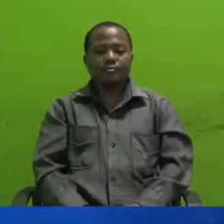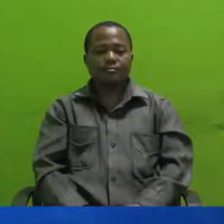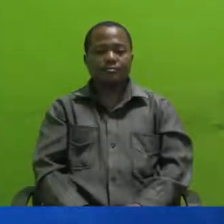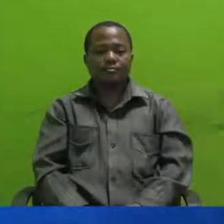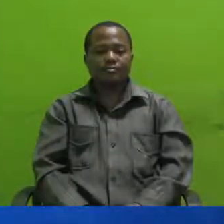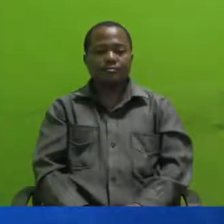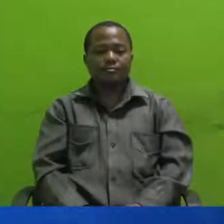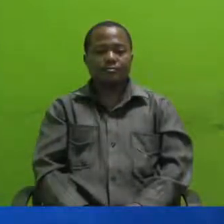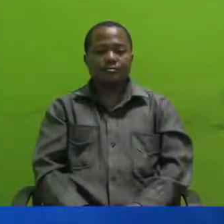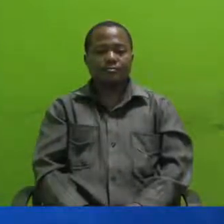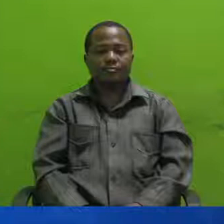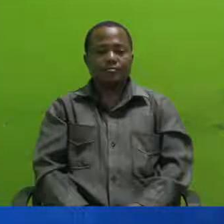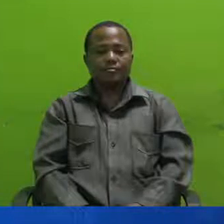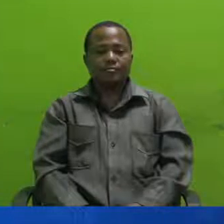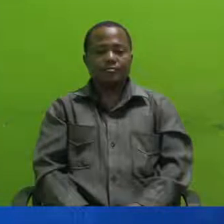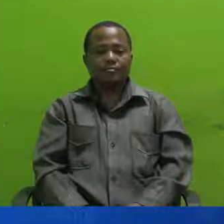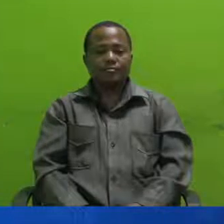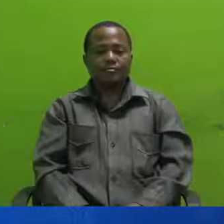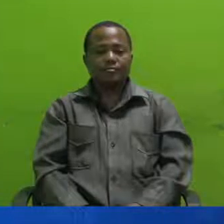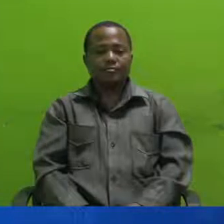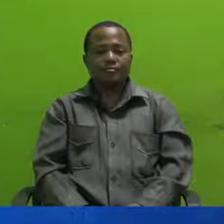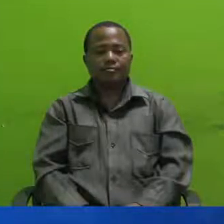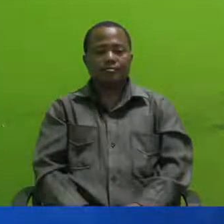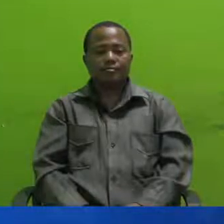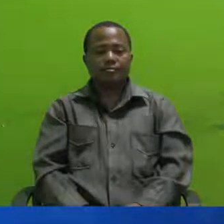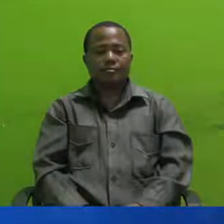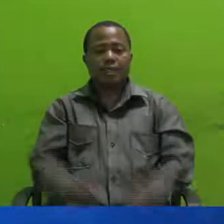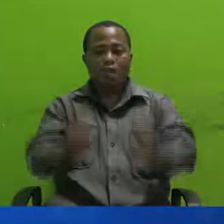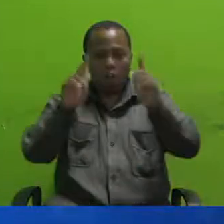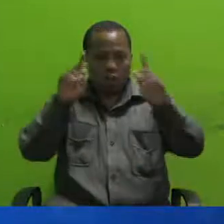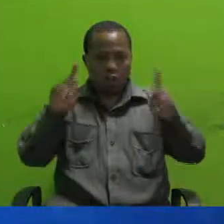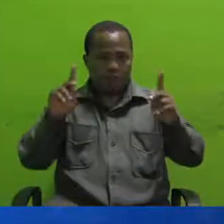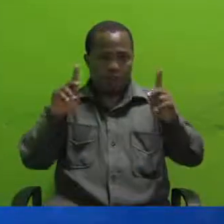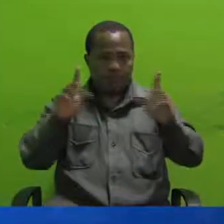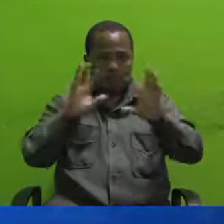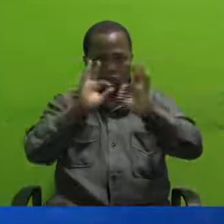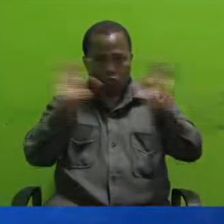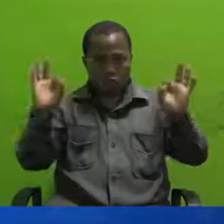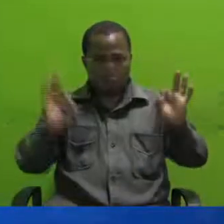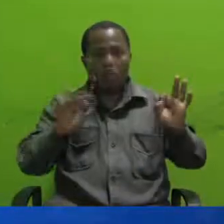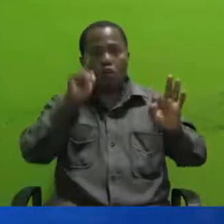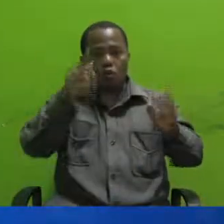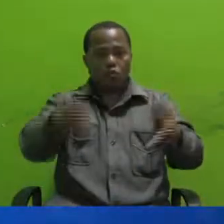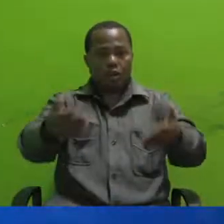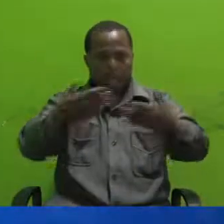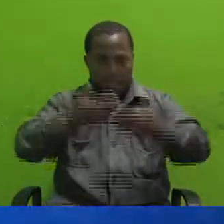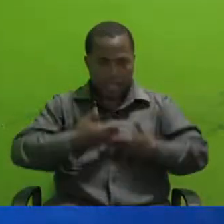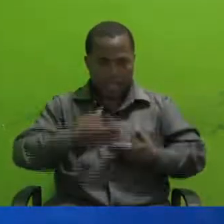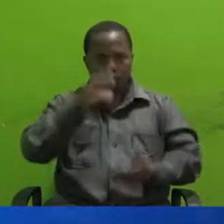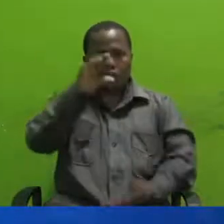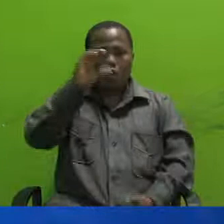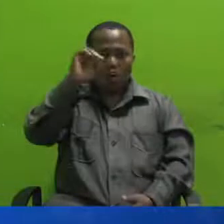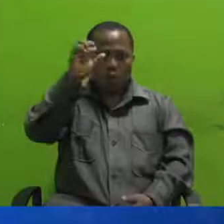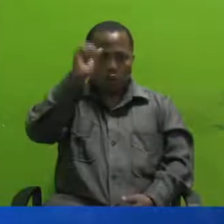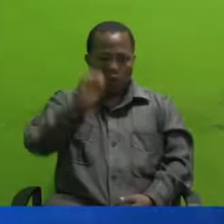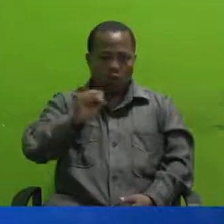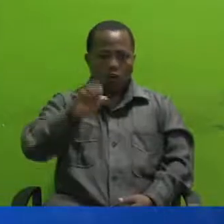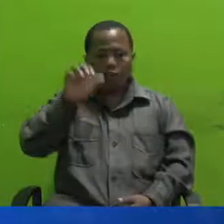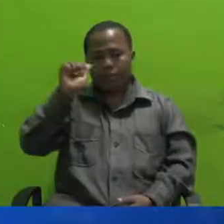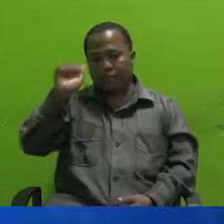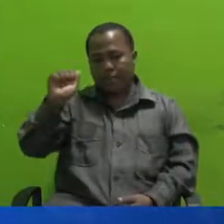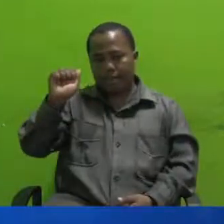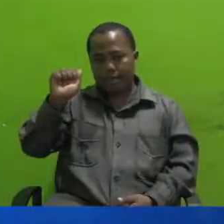A and tan A. Okay, good. We have cos